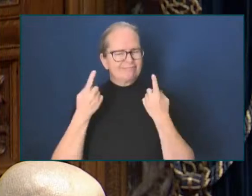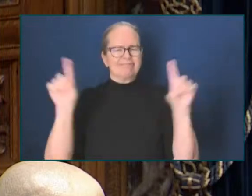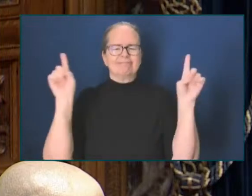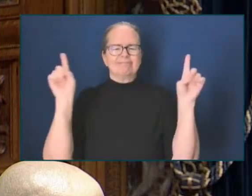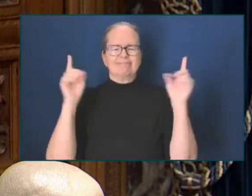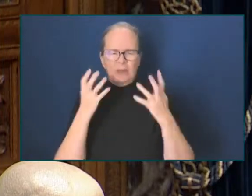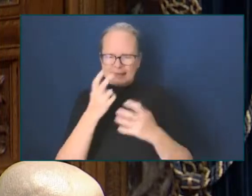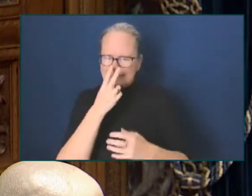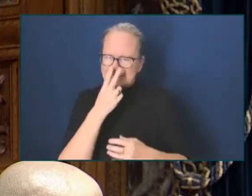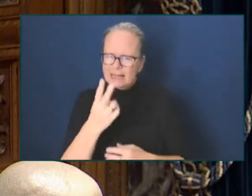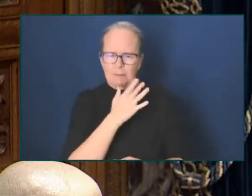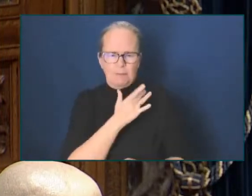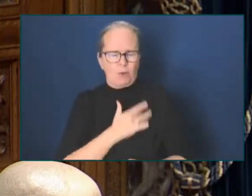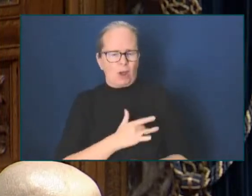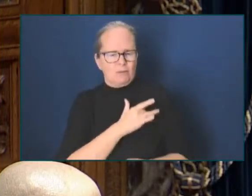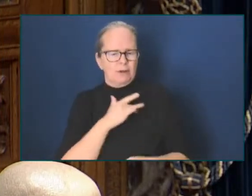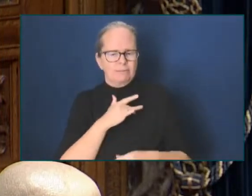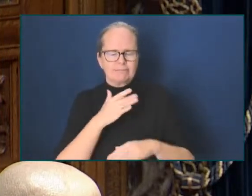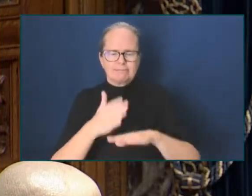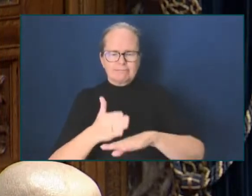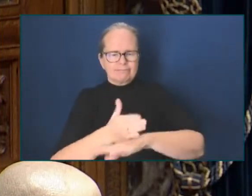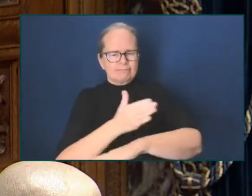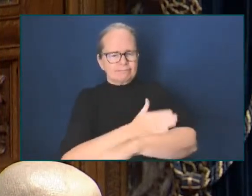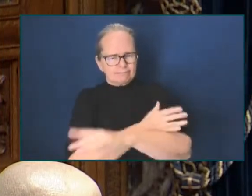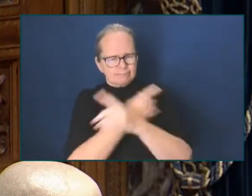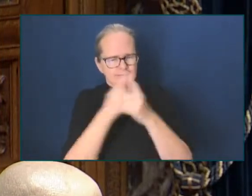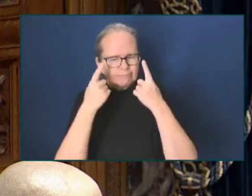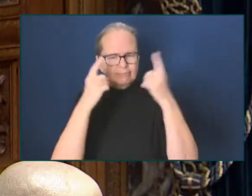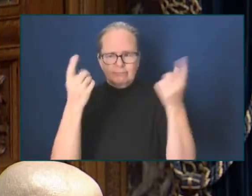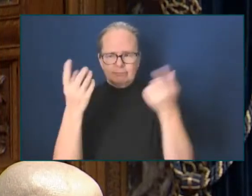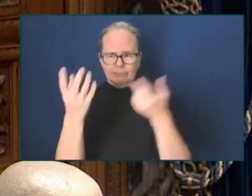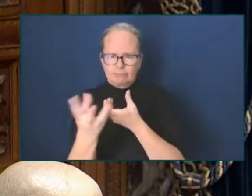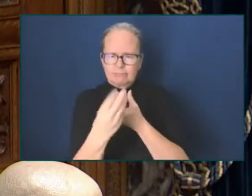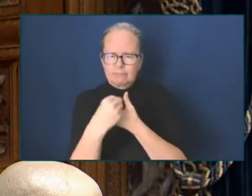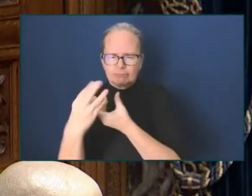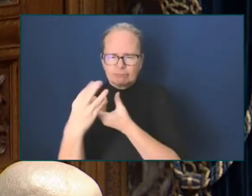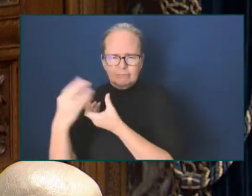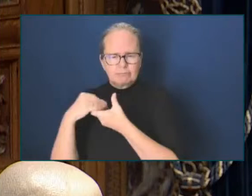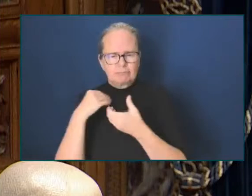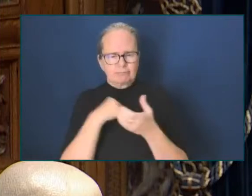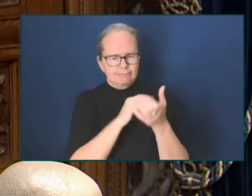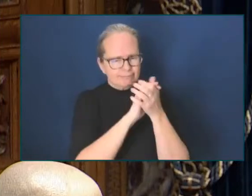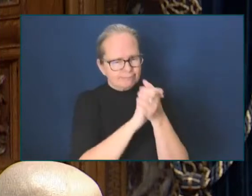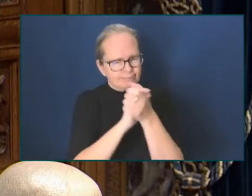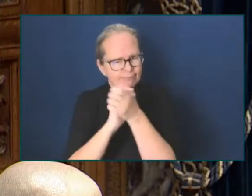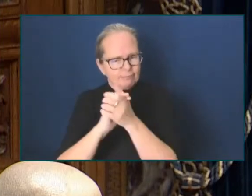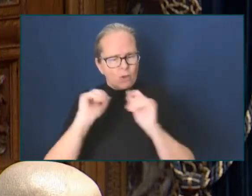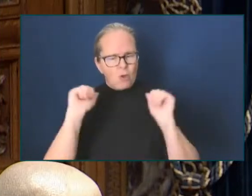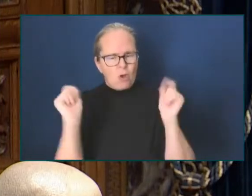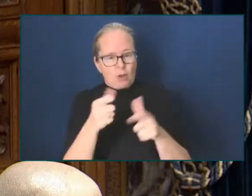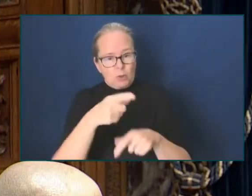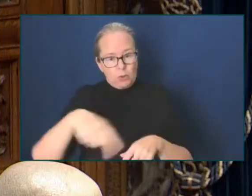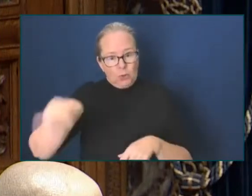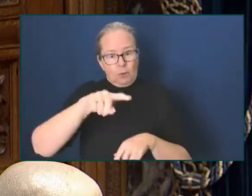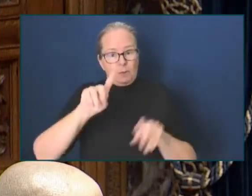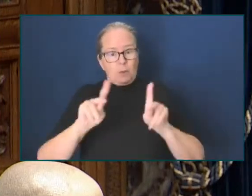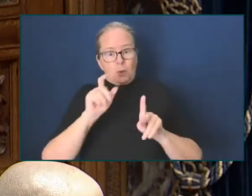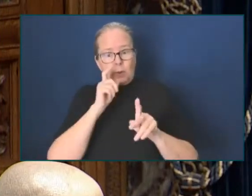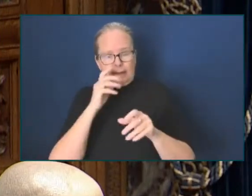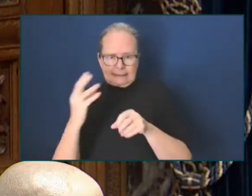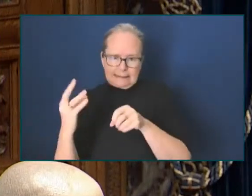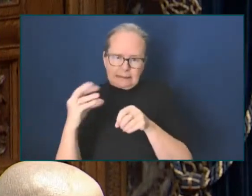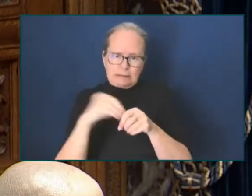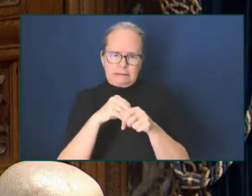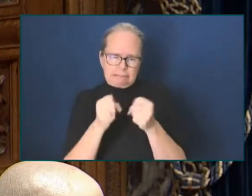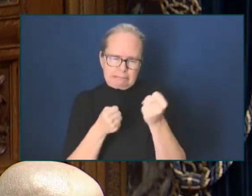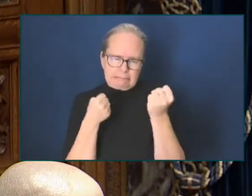congratulate those around the province for their contributions that help make BC a welcoming place to call home. We want all people in our